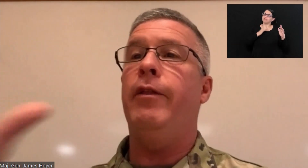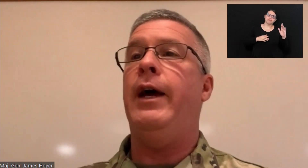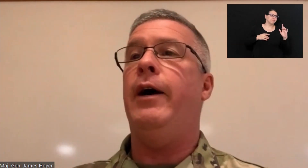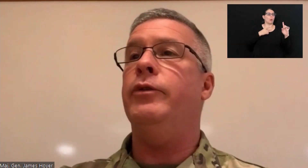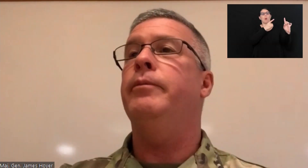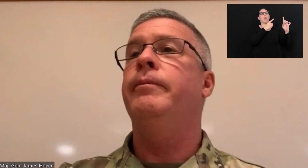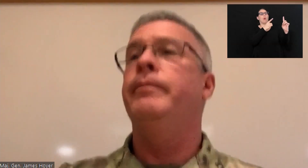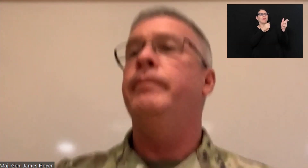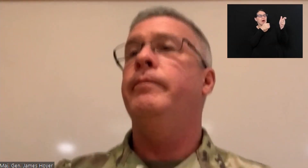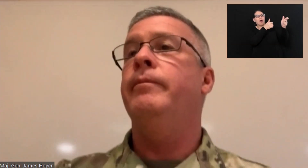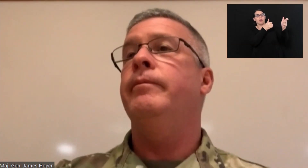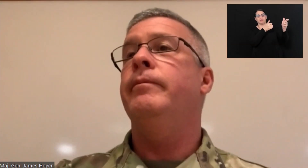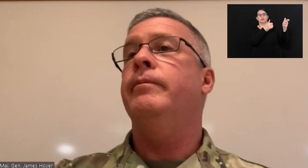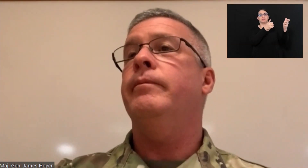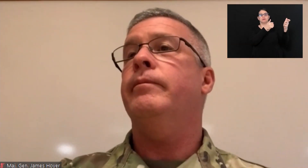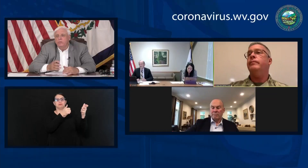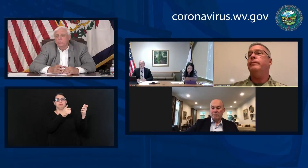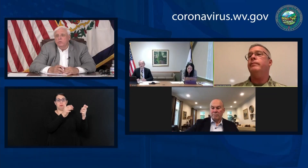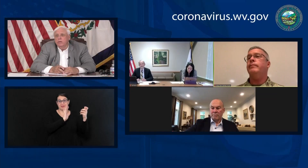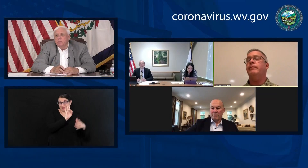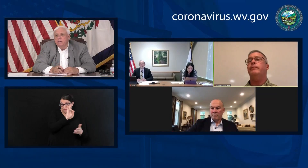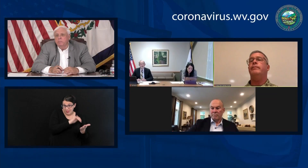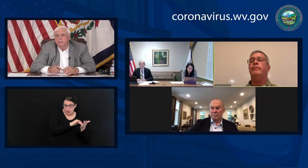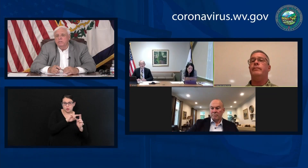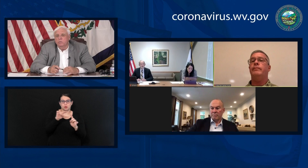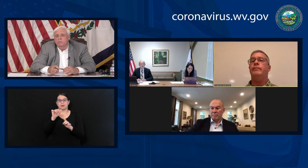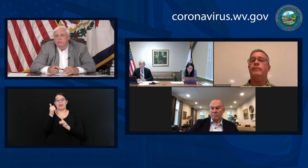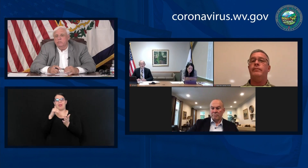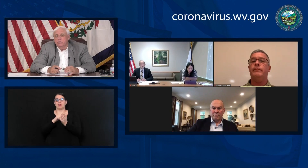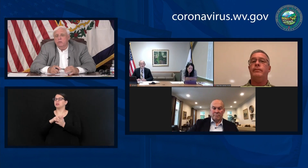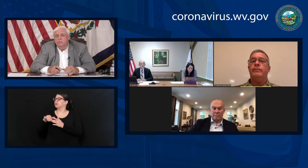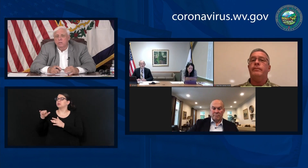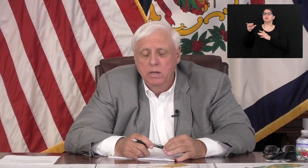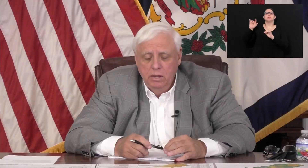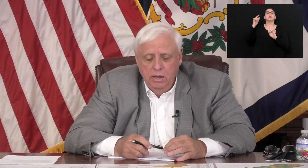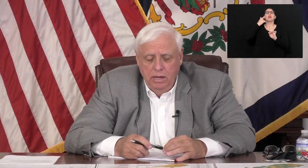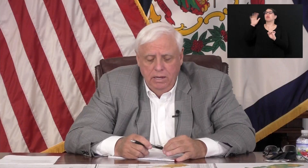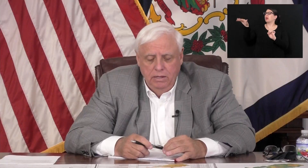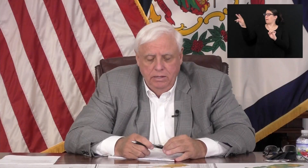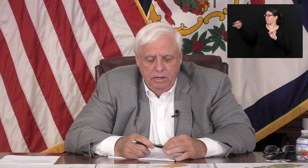on to 10,000. Come back to me just one second, Charles.